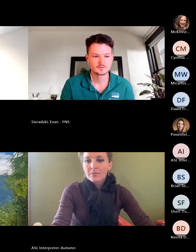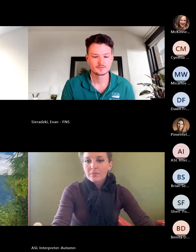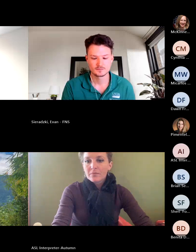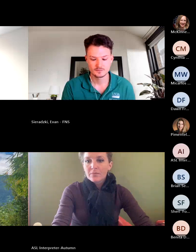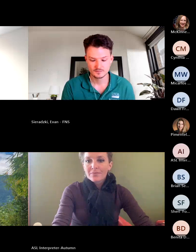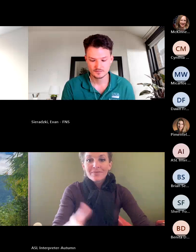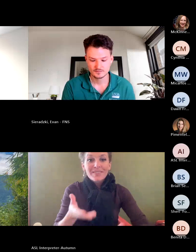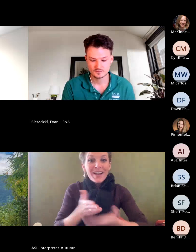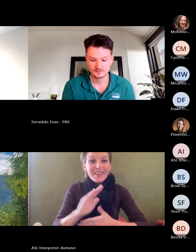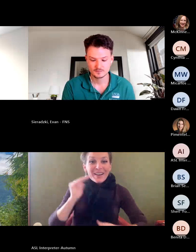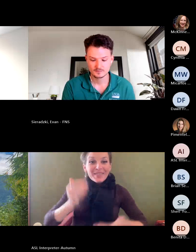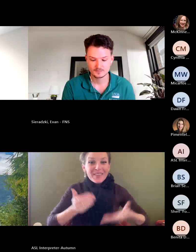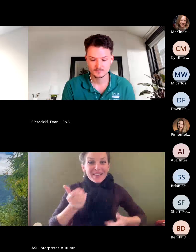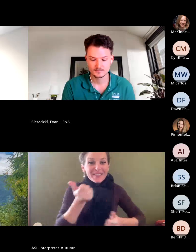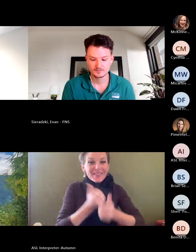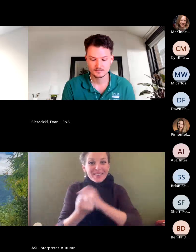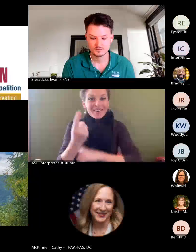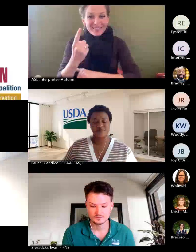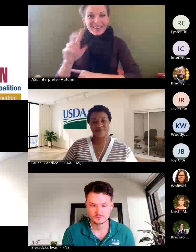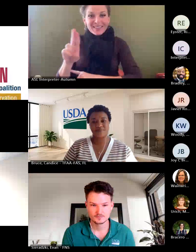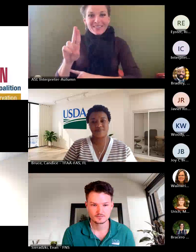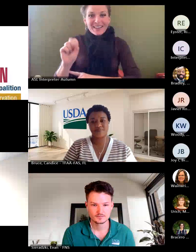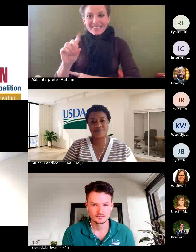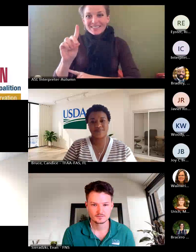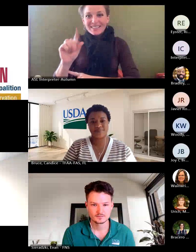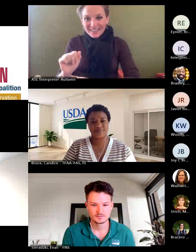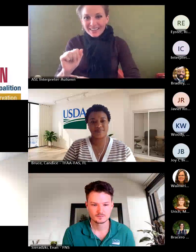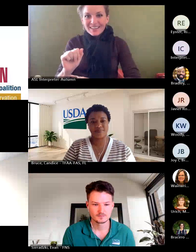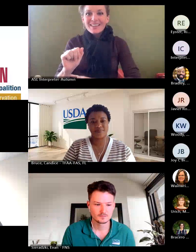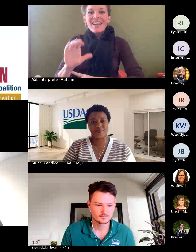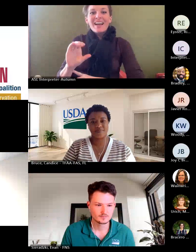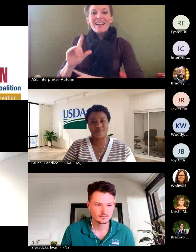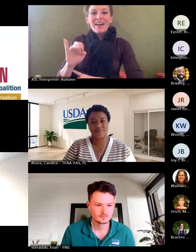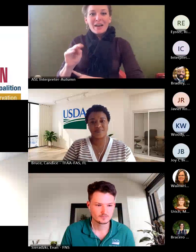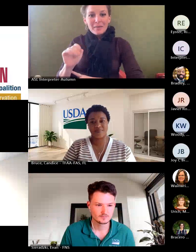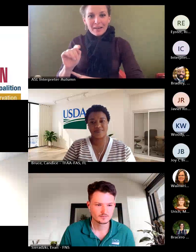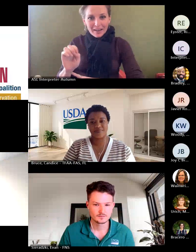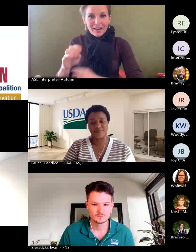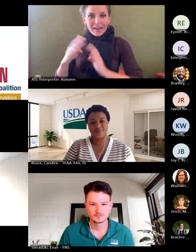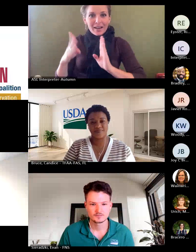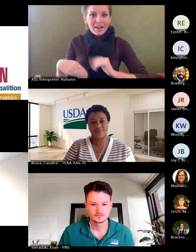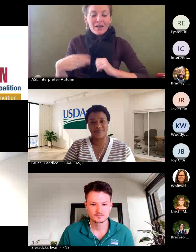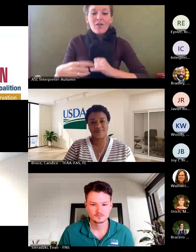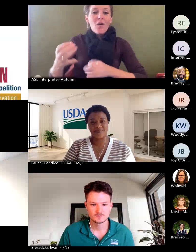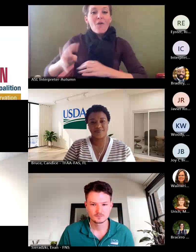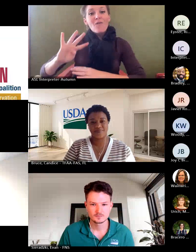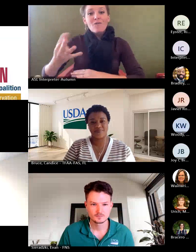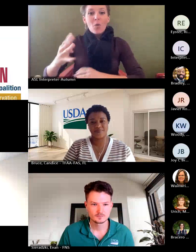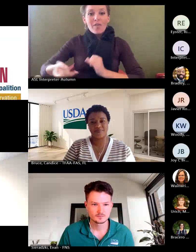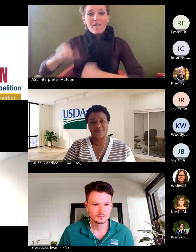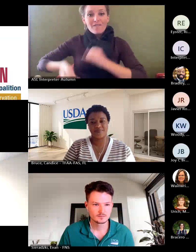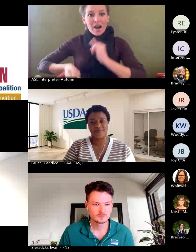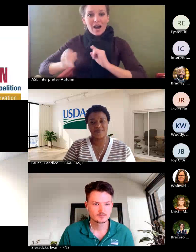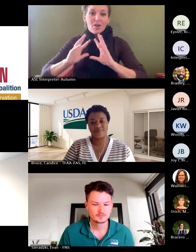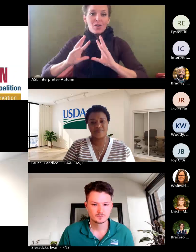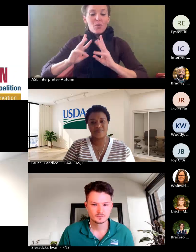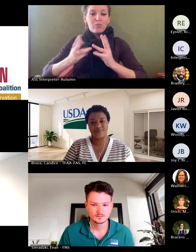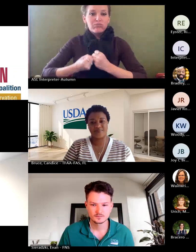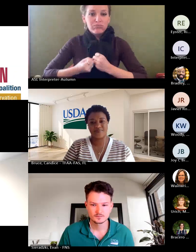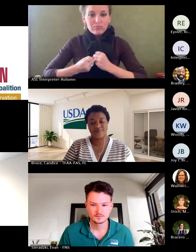All right. Well, welcome everybody to the U.S. Department of Agriculture Climate Hub's fourth and final webinar series on